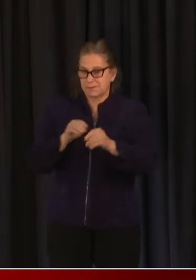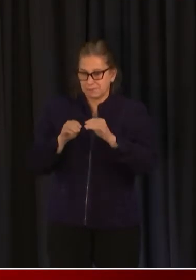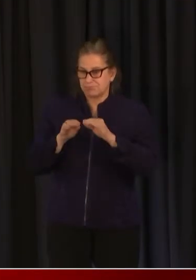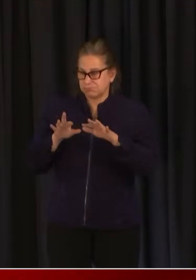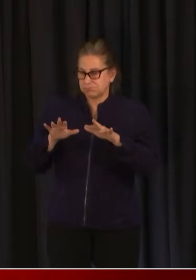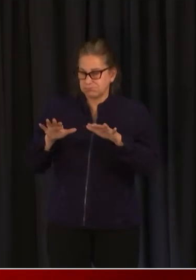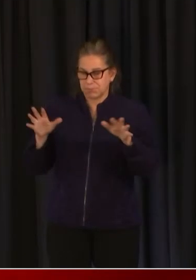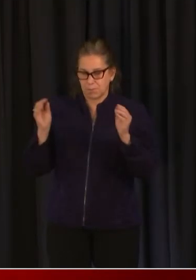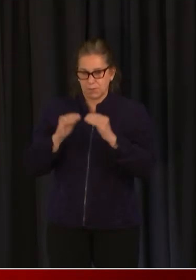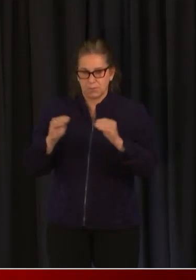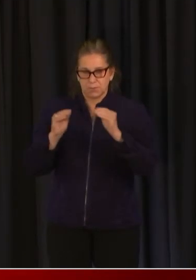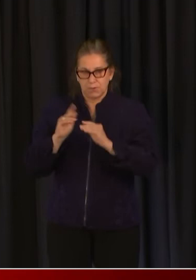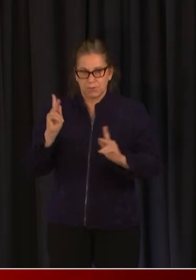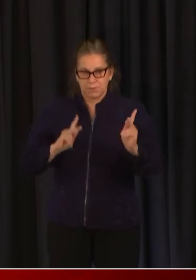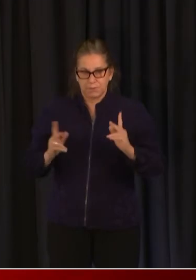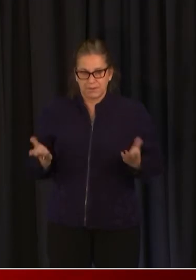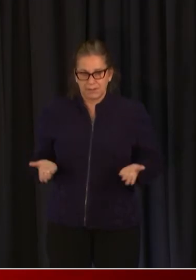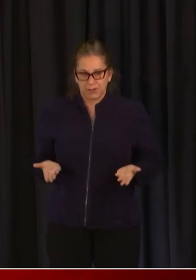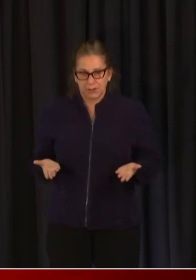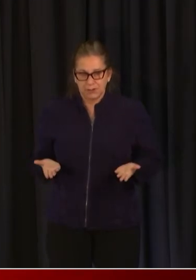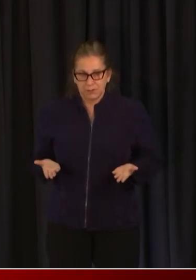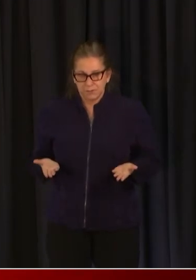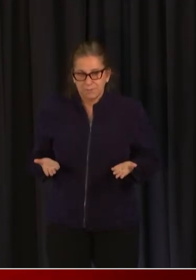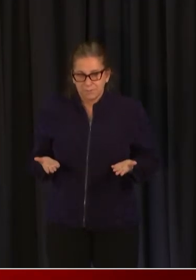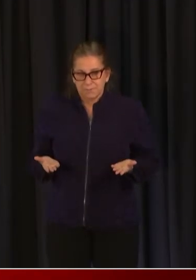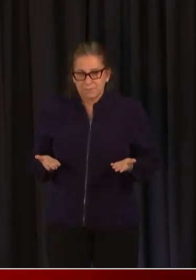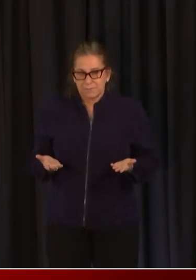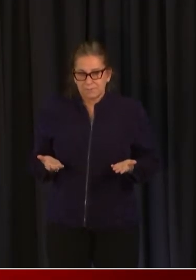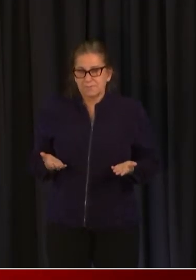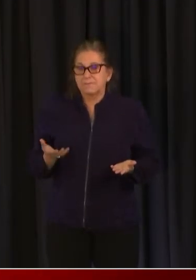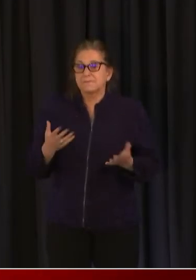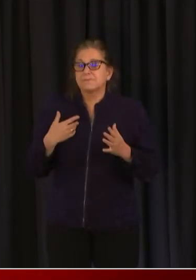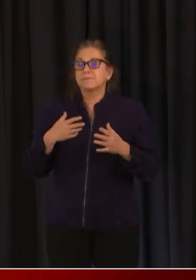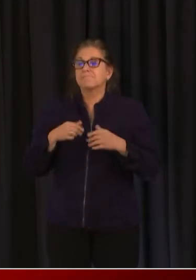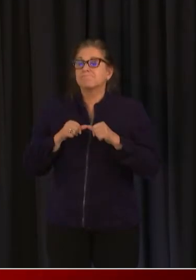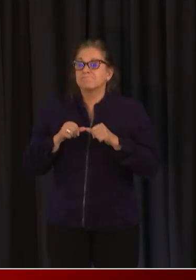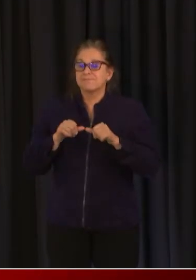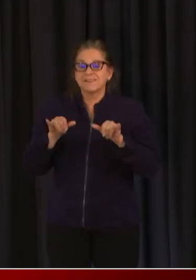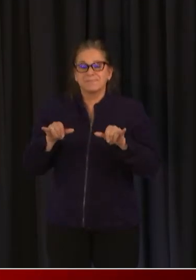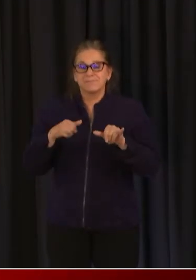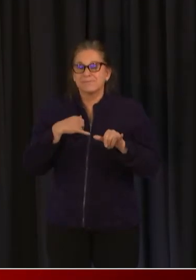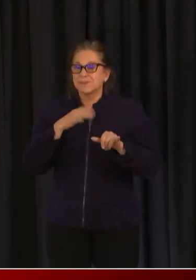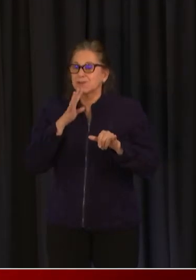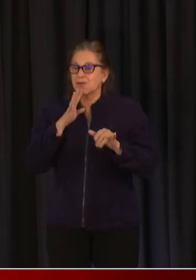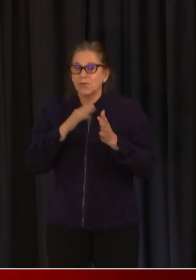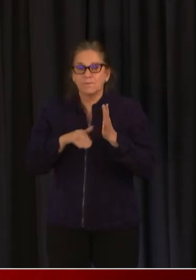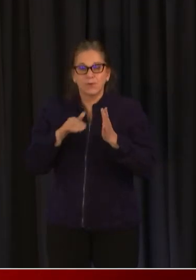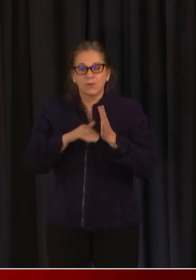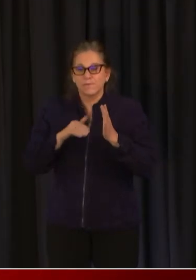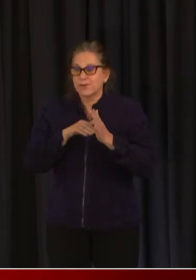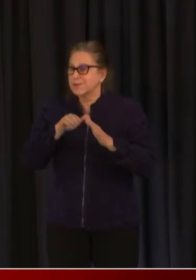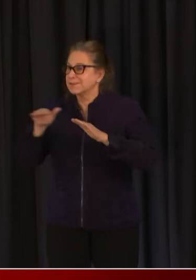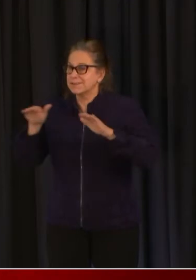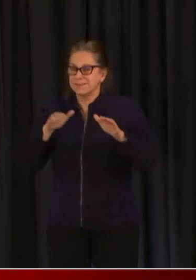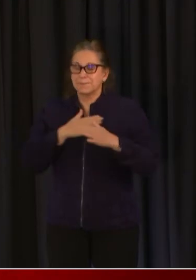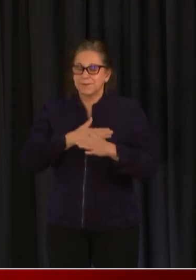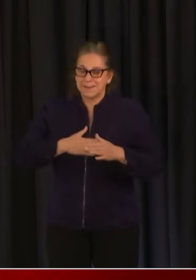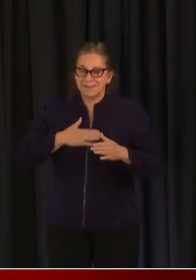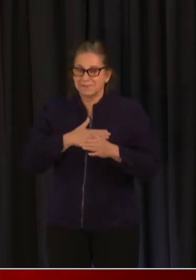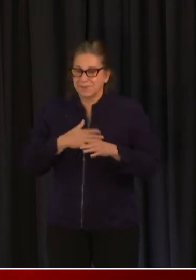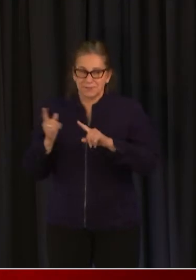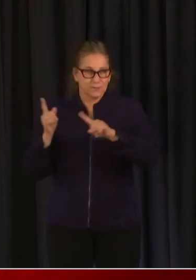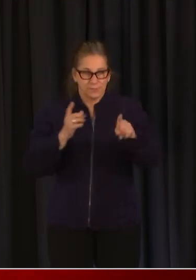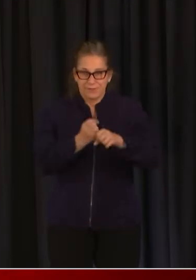So again, continue to get vaccinated. We have some good news